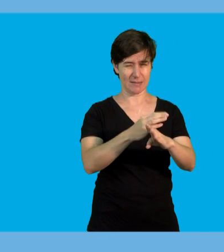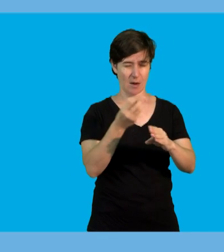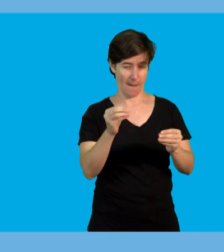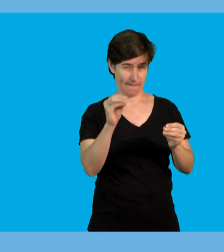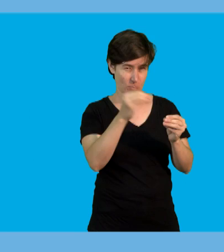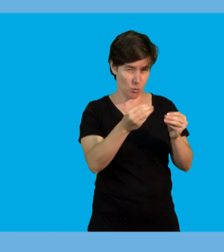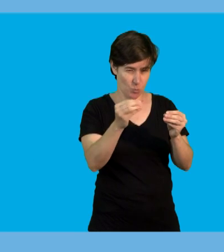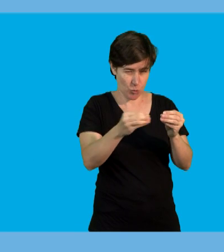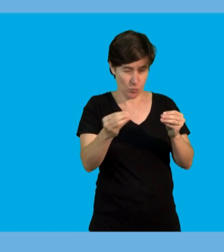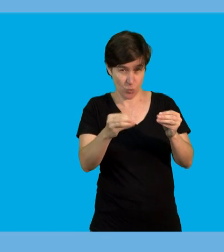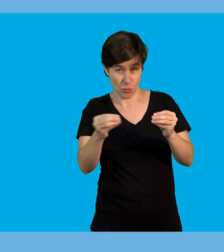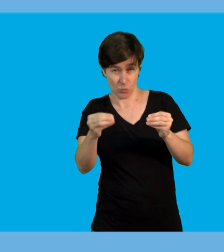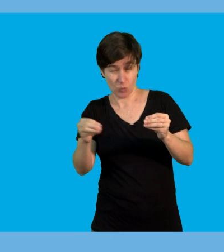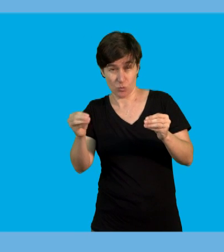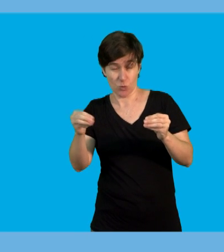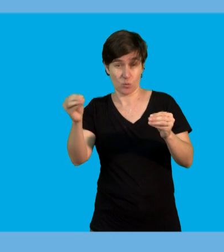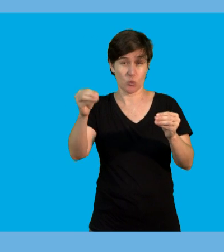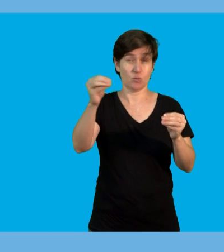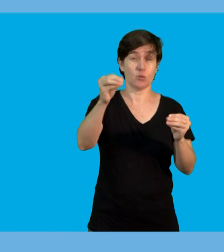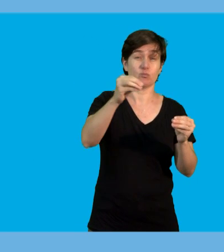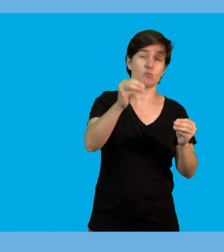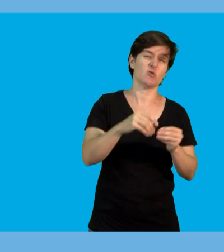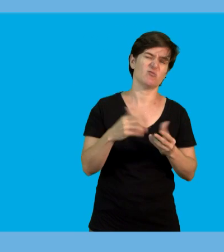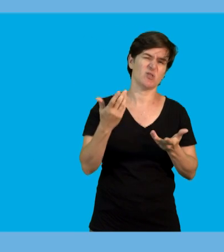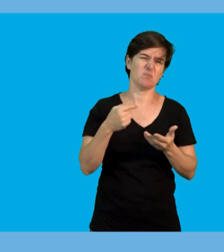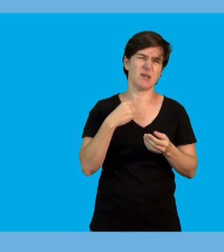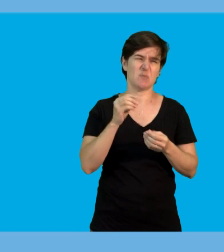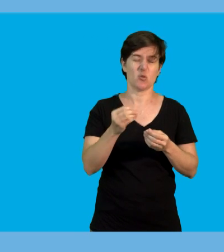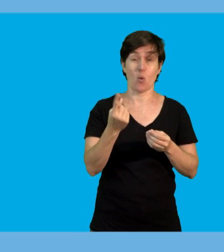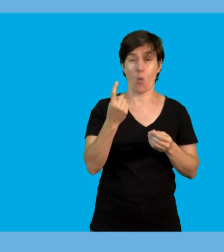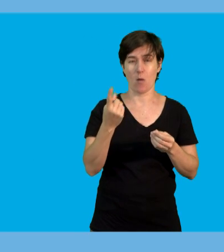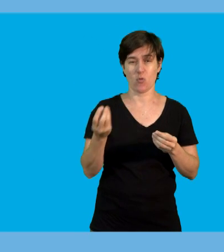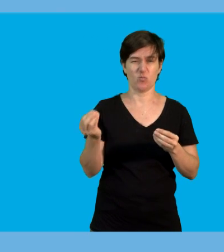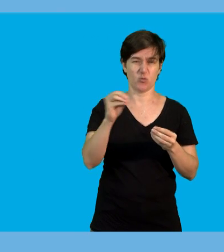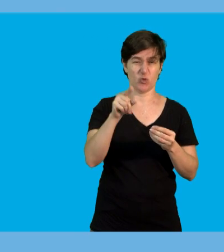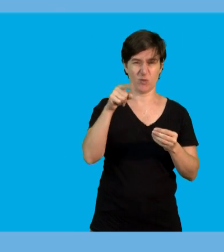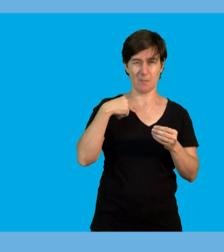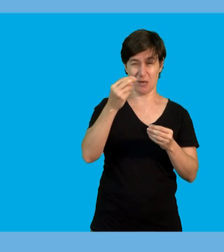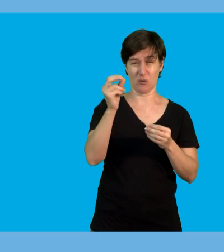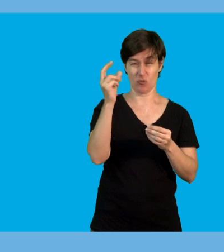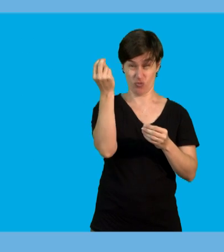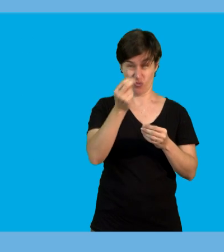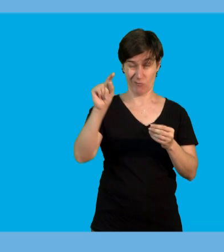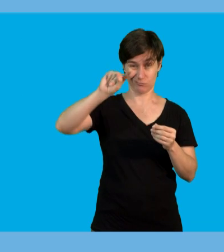the resistance of the entire circuit is going to increase. So if I were to add another resistor here,